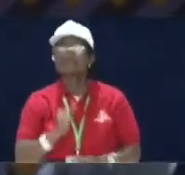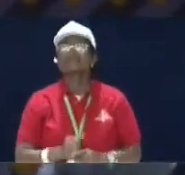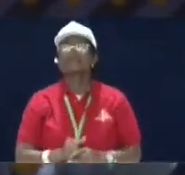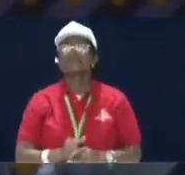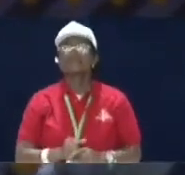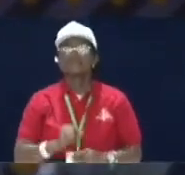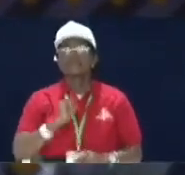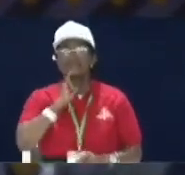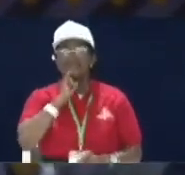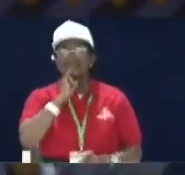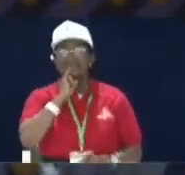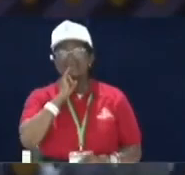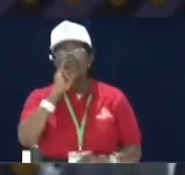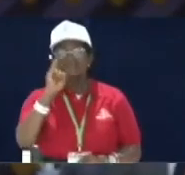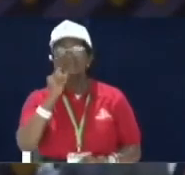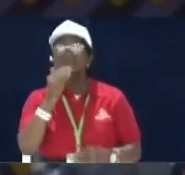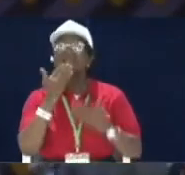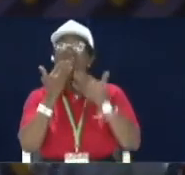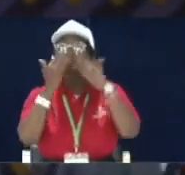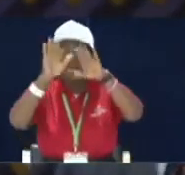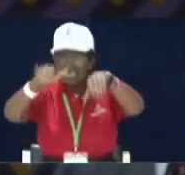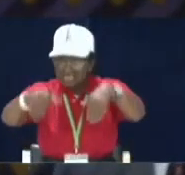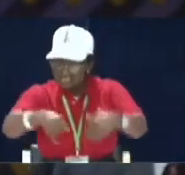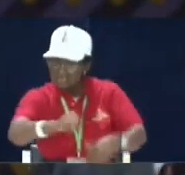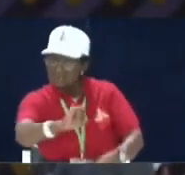is gratitude.